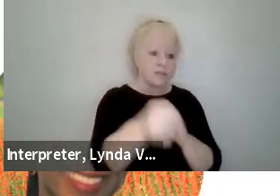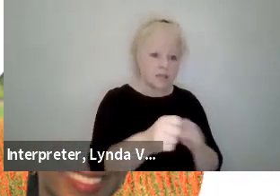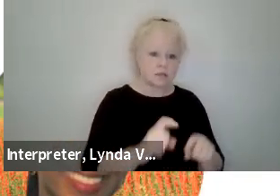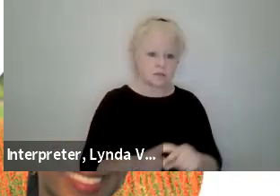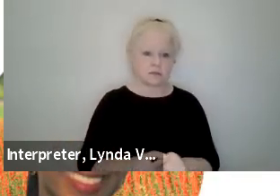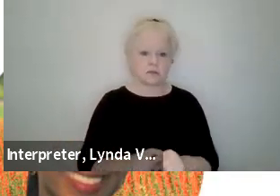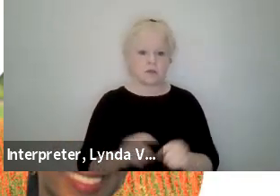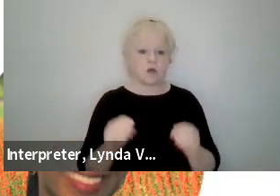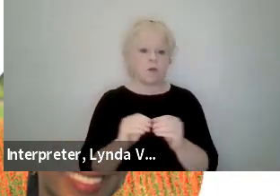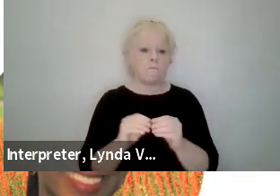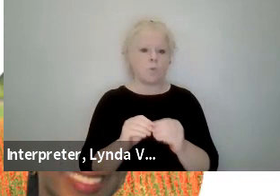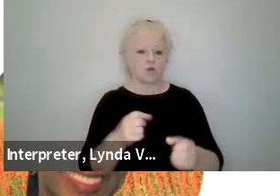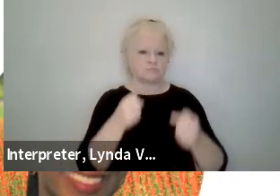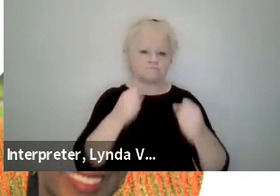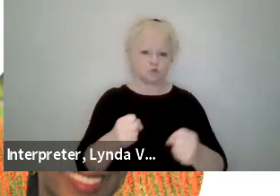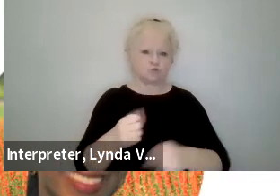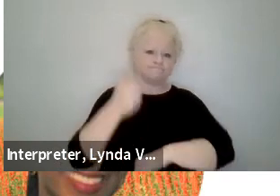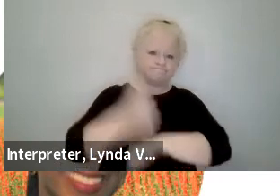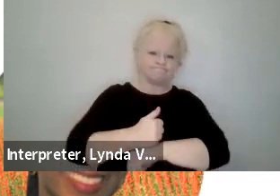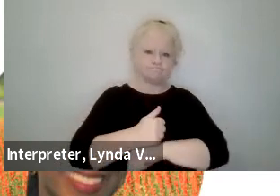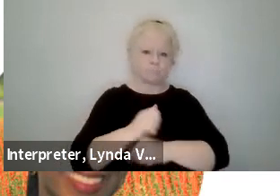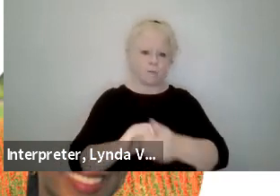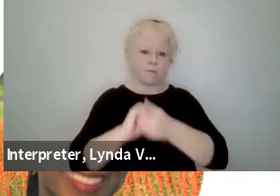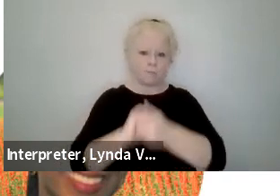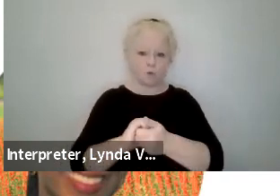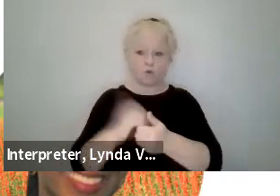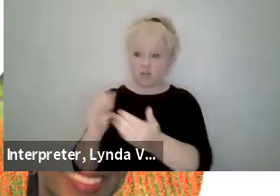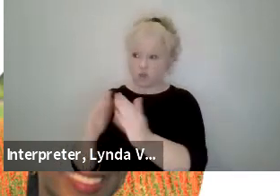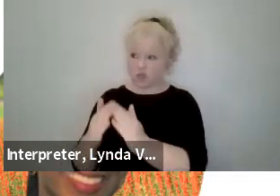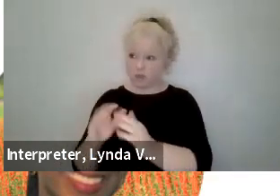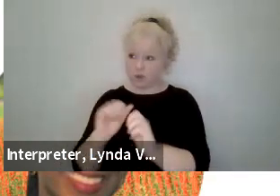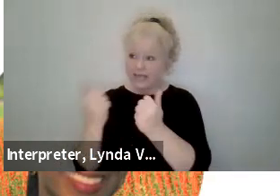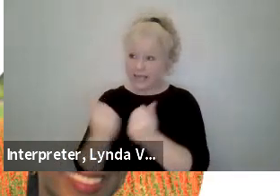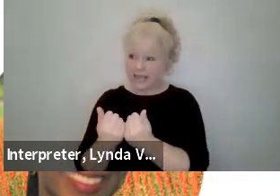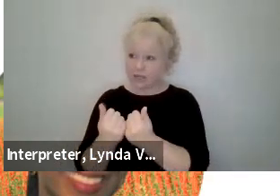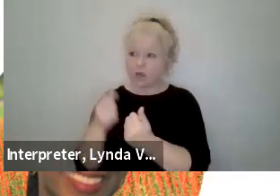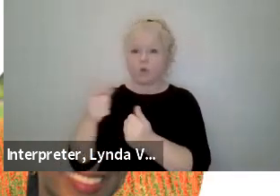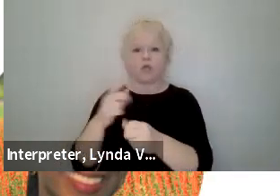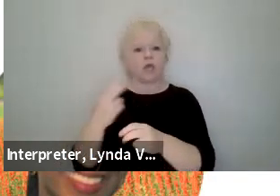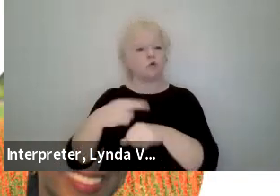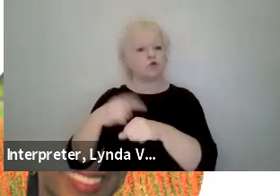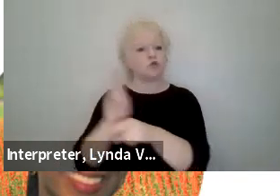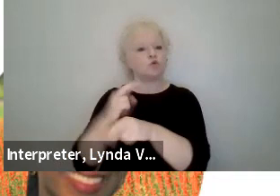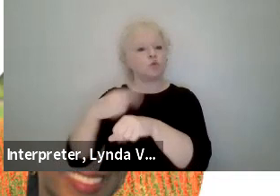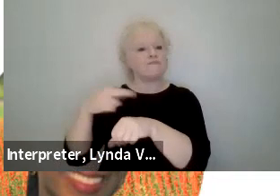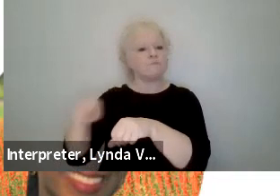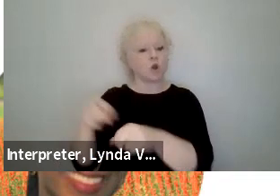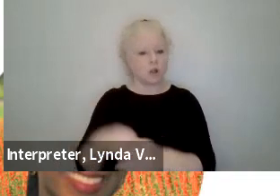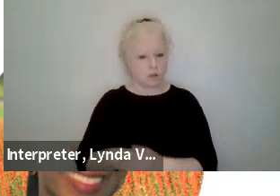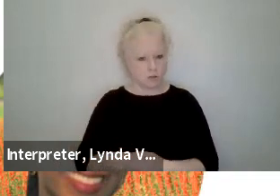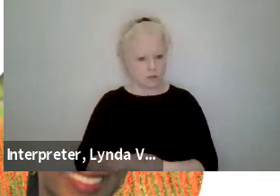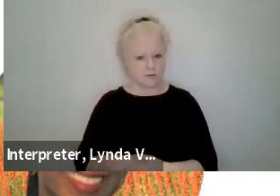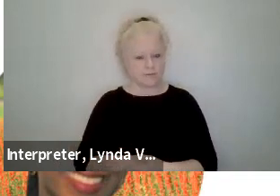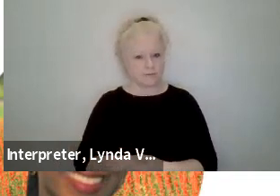solid partnerships with other community agencies to be referral sources for one another. We have